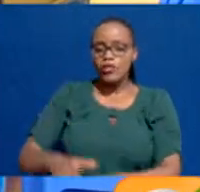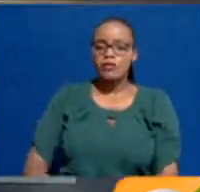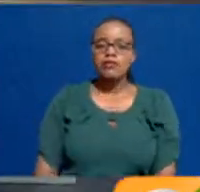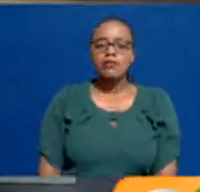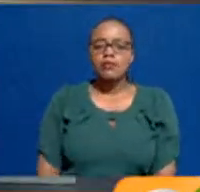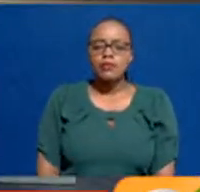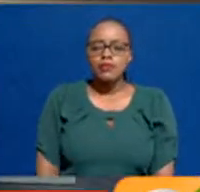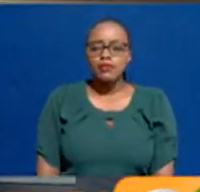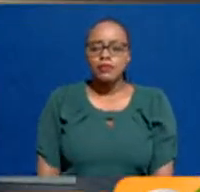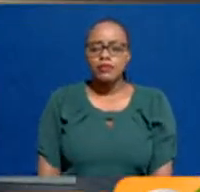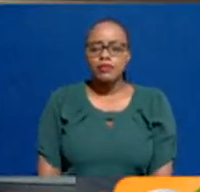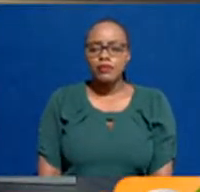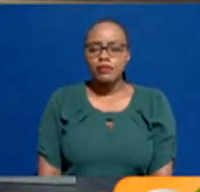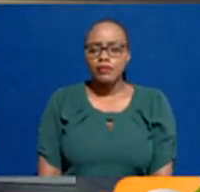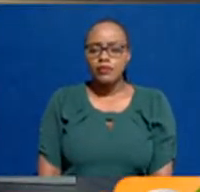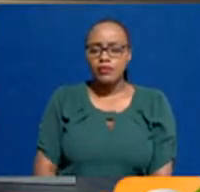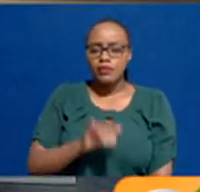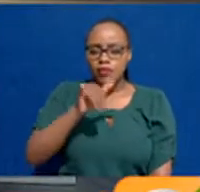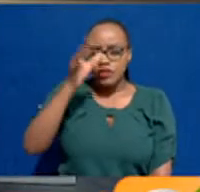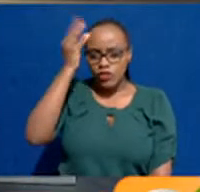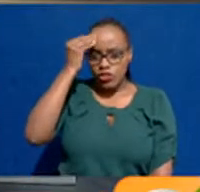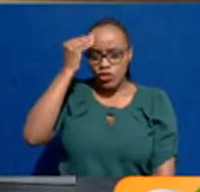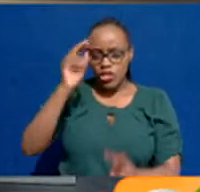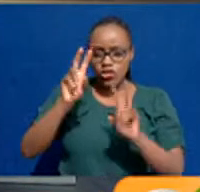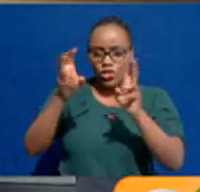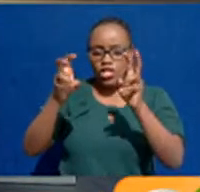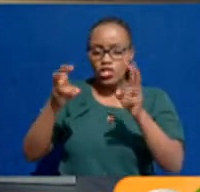County. All right, let's stay on education matters. The government has set a